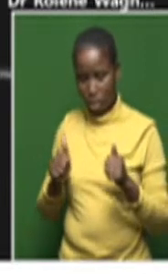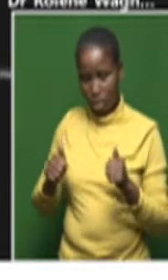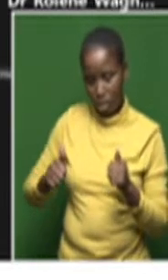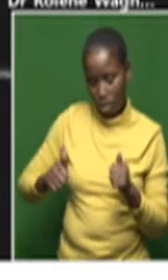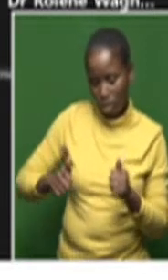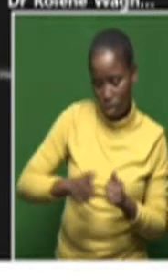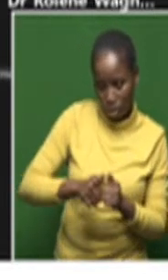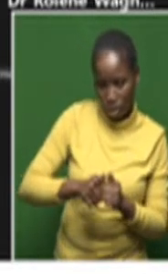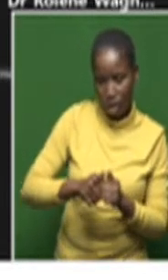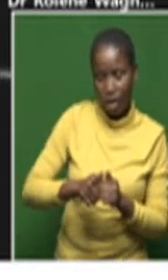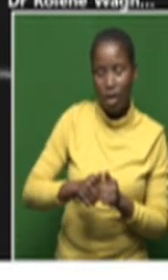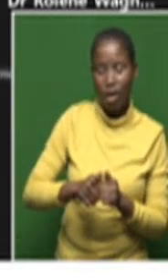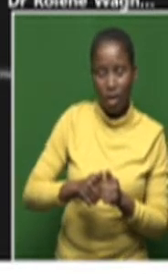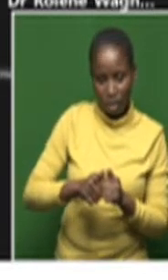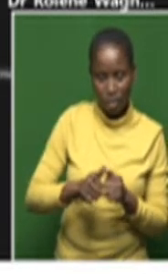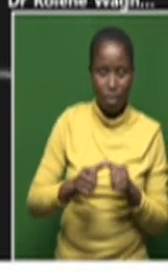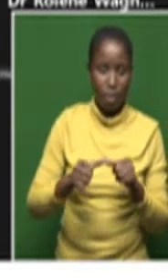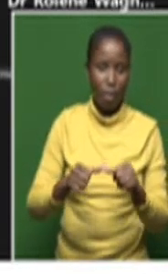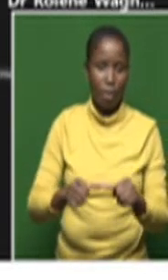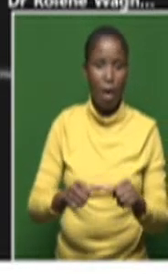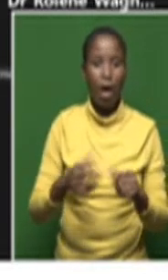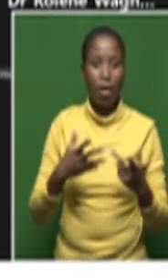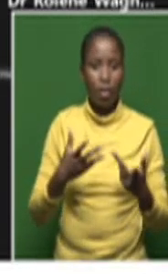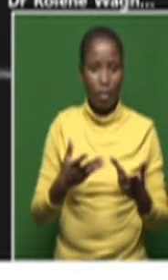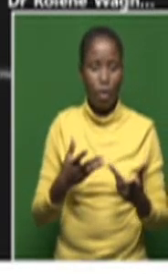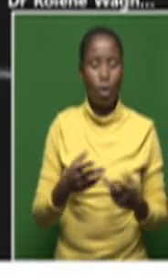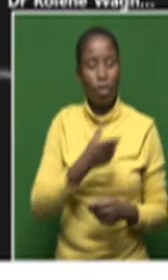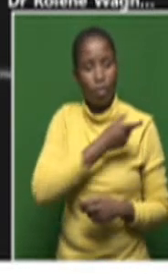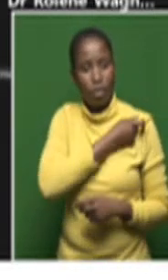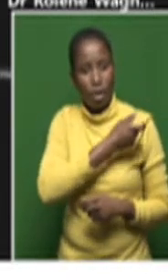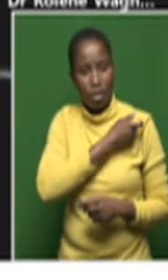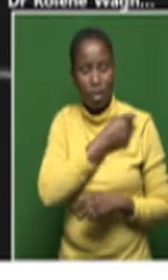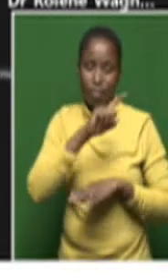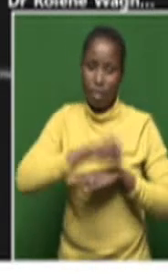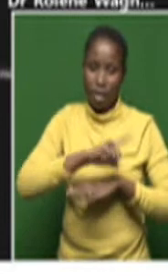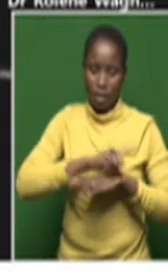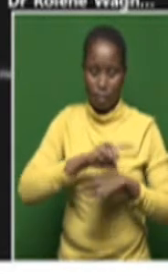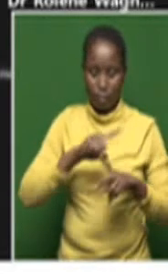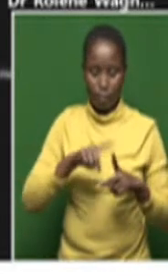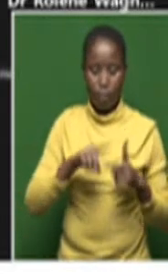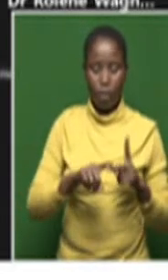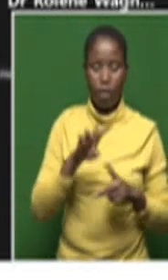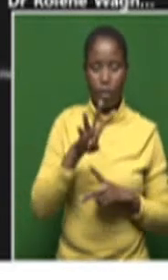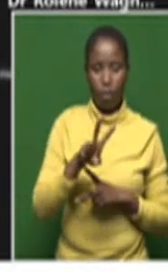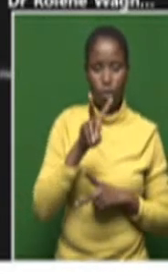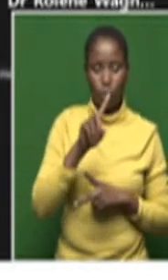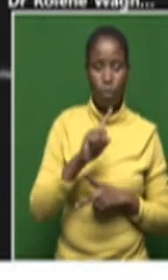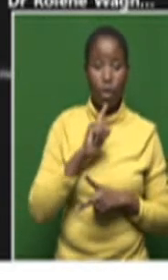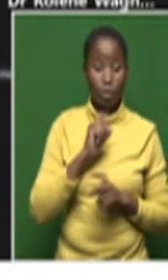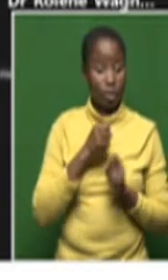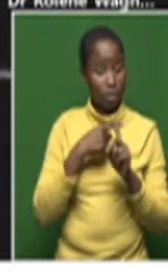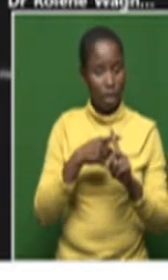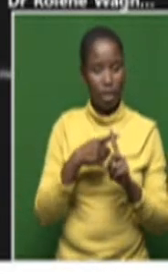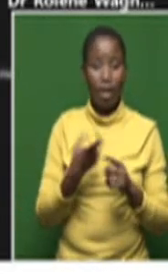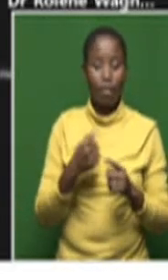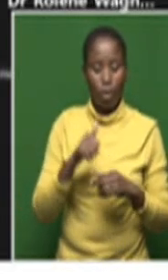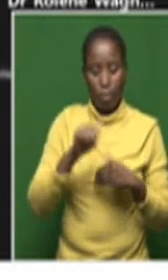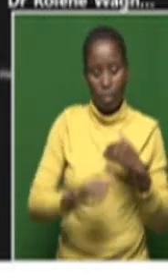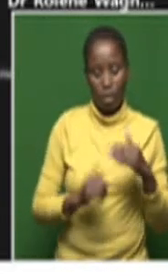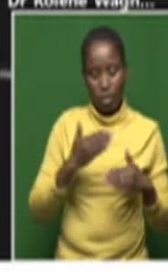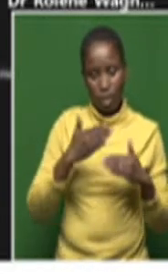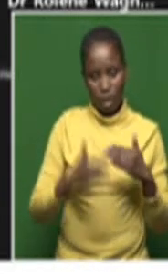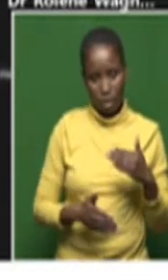gap between our daily actual vaccinations and the target of 42,000 by month end. The highest